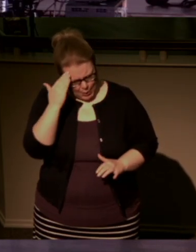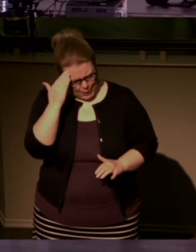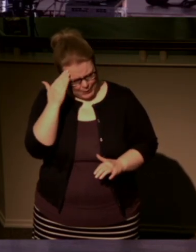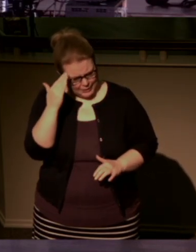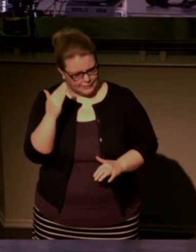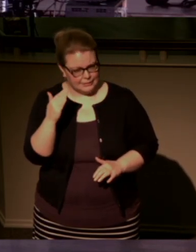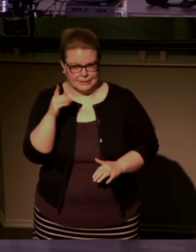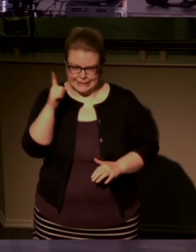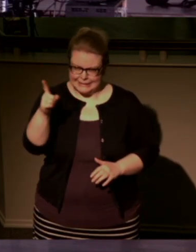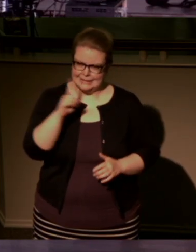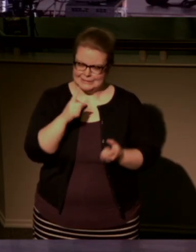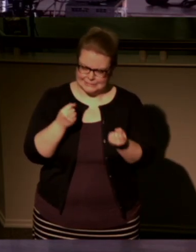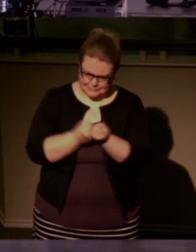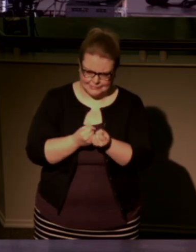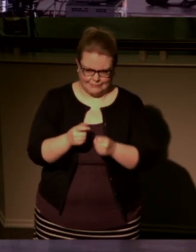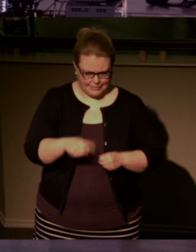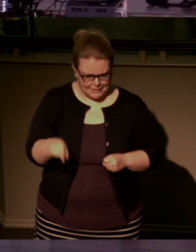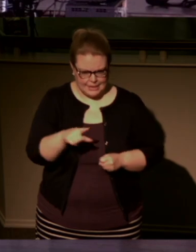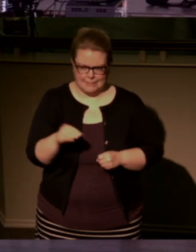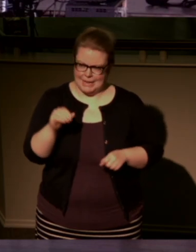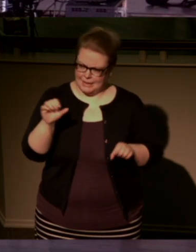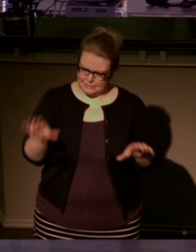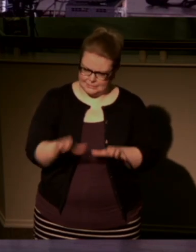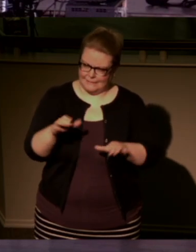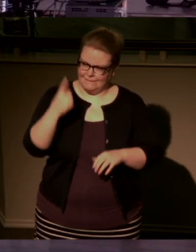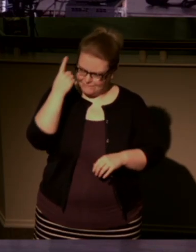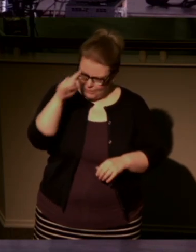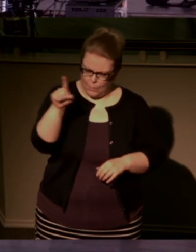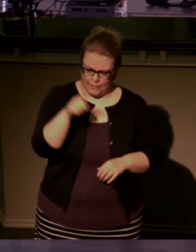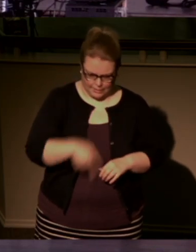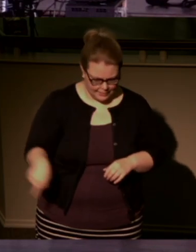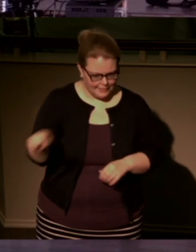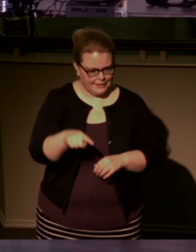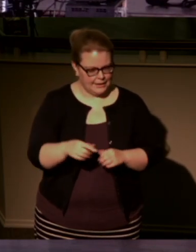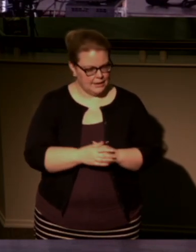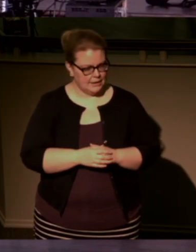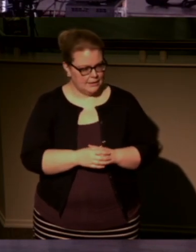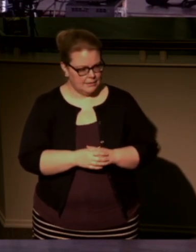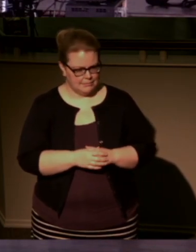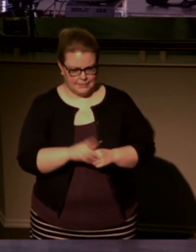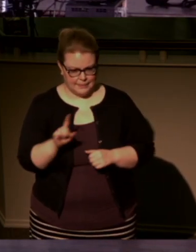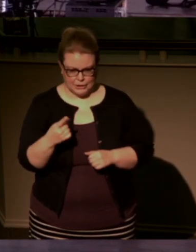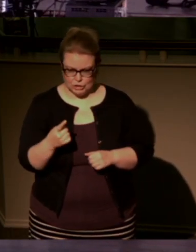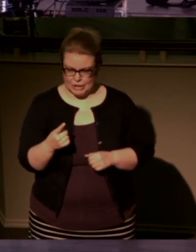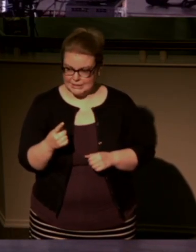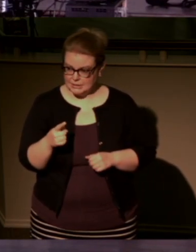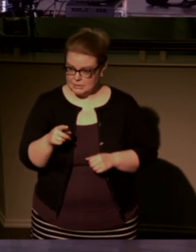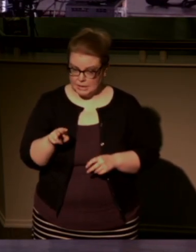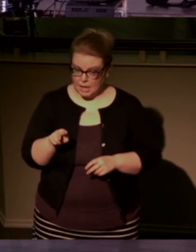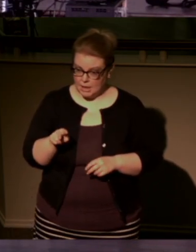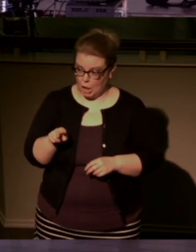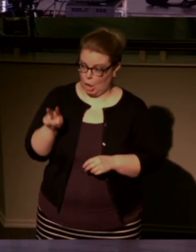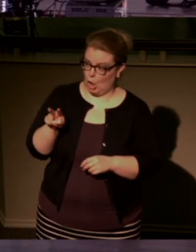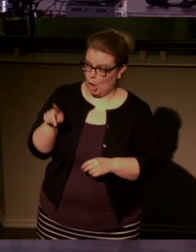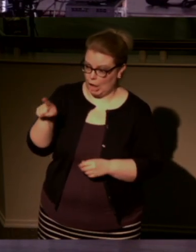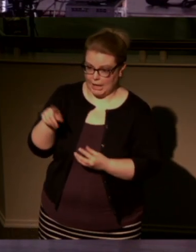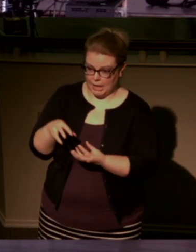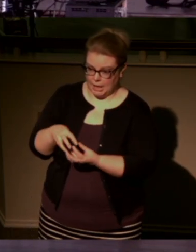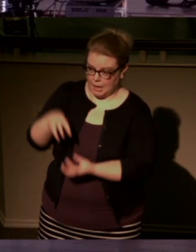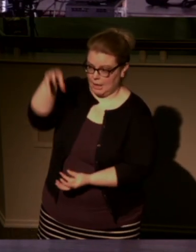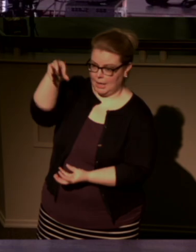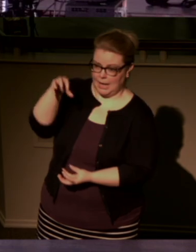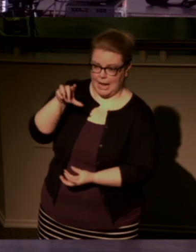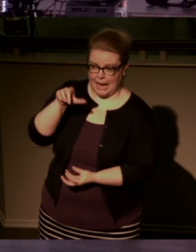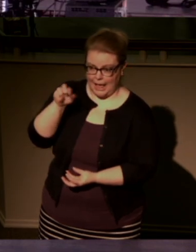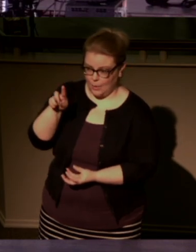they have a history of God working on their behalf. They could just look up and look, there's a pillar of cloud by day